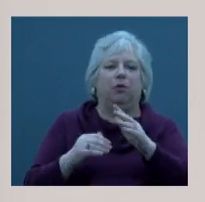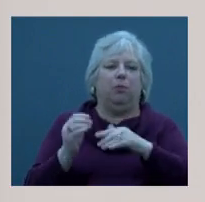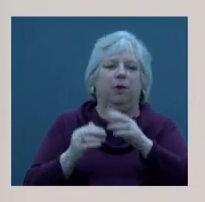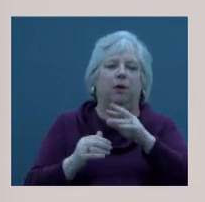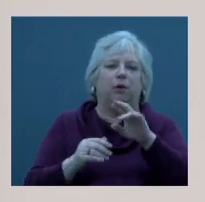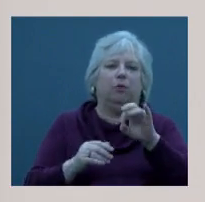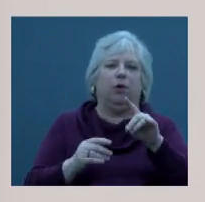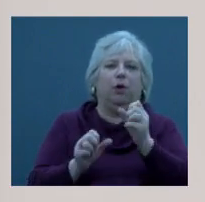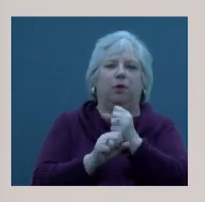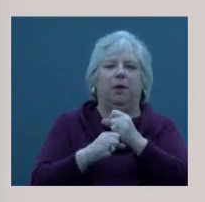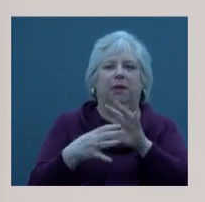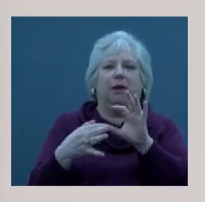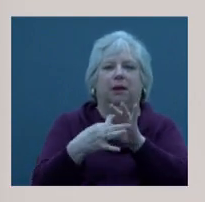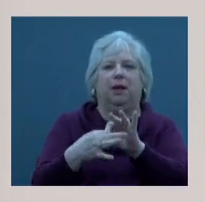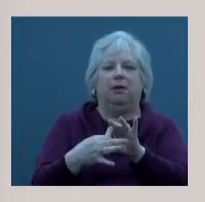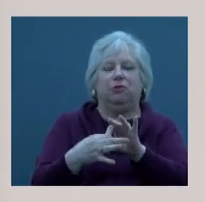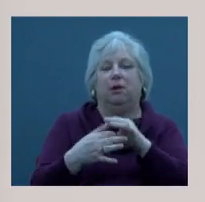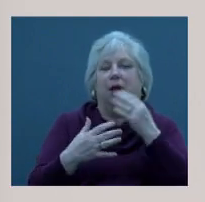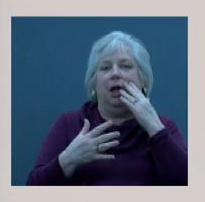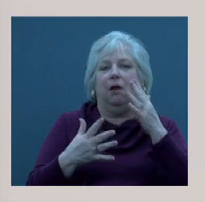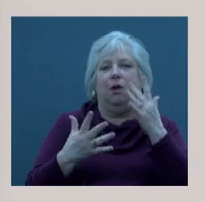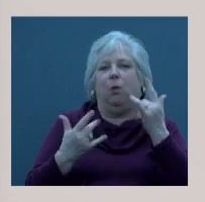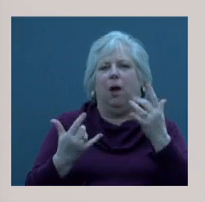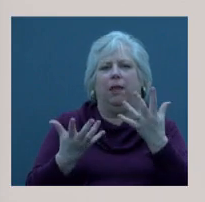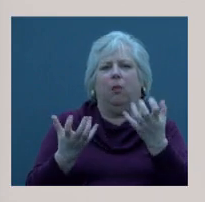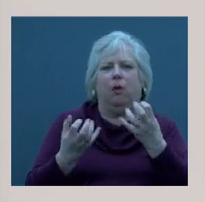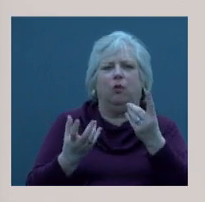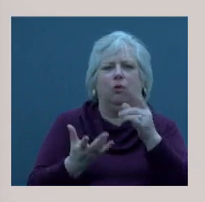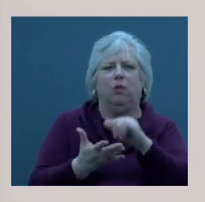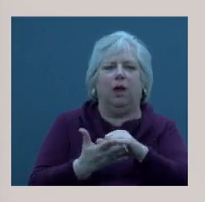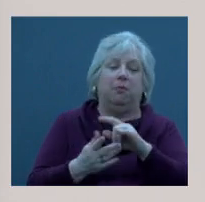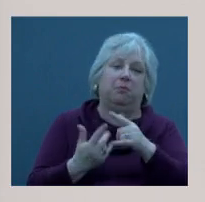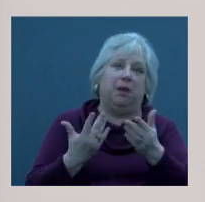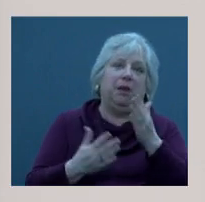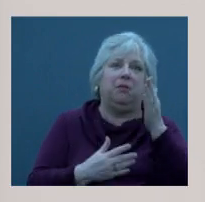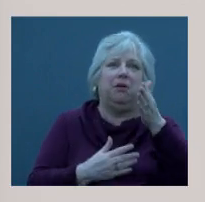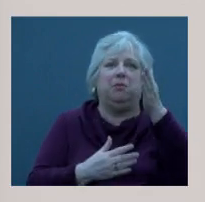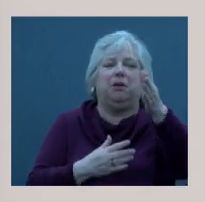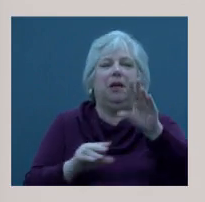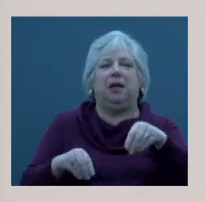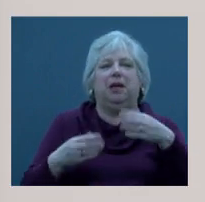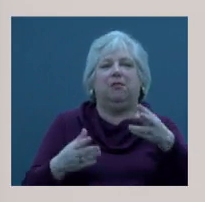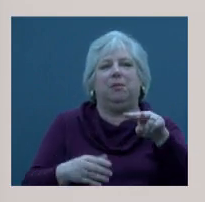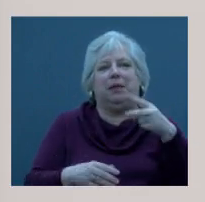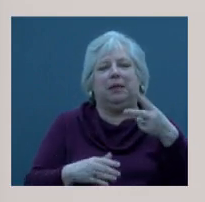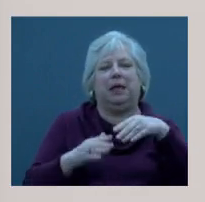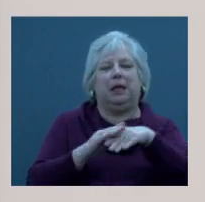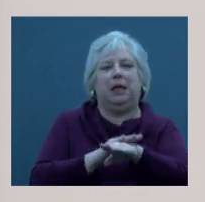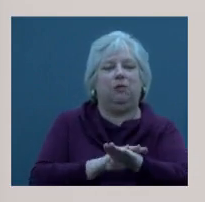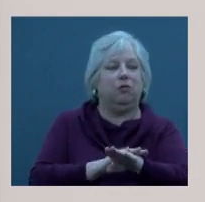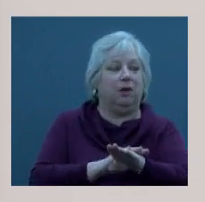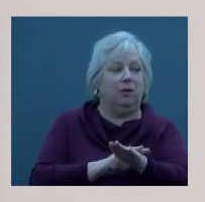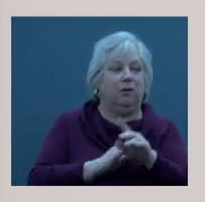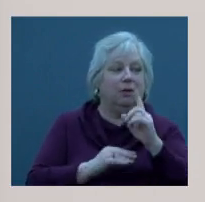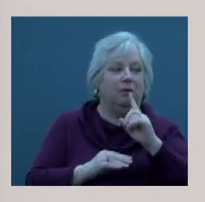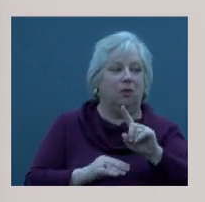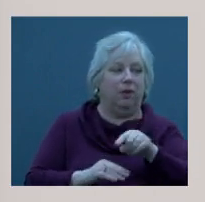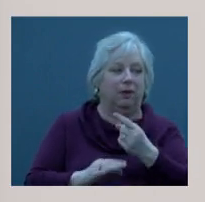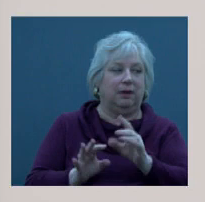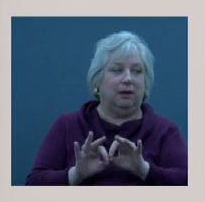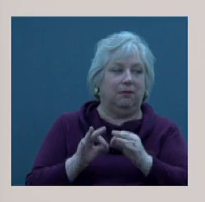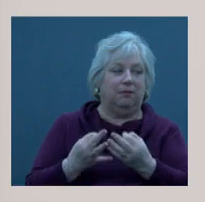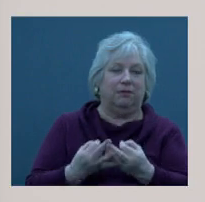make that connection. I don't know why they'd want to do that. Maybe ultimately that would give them a second entrance for the